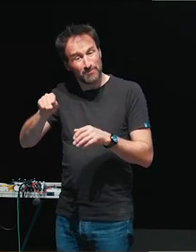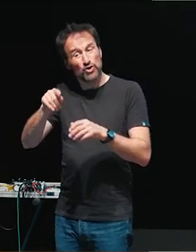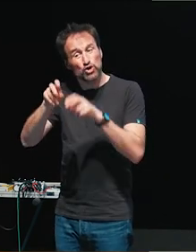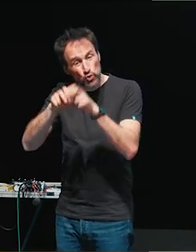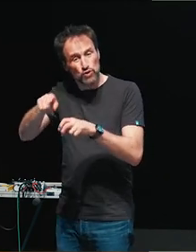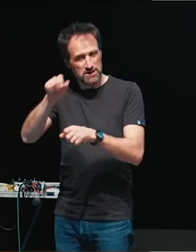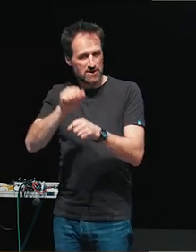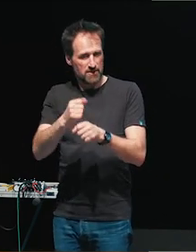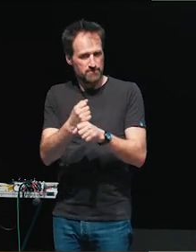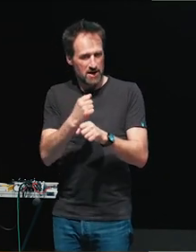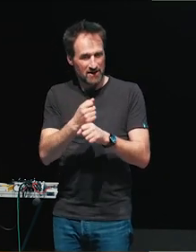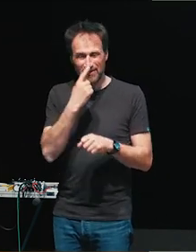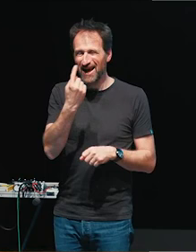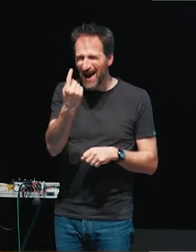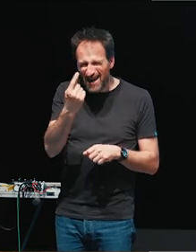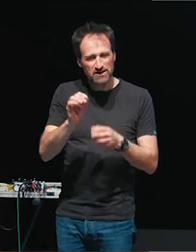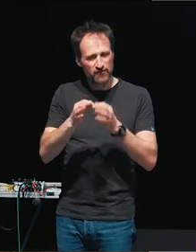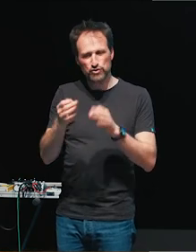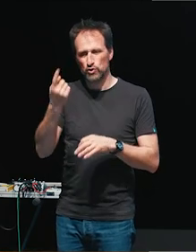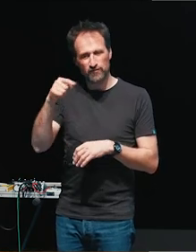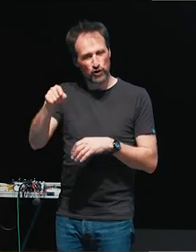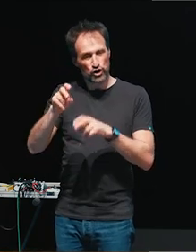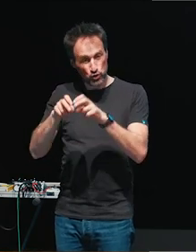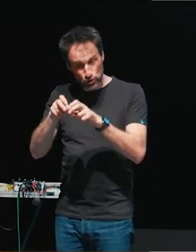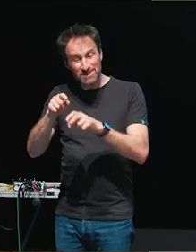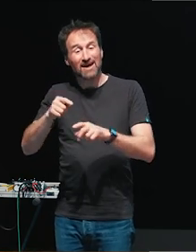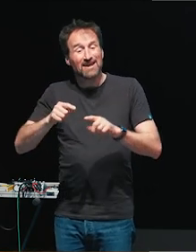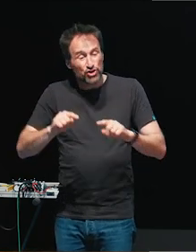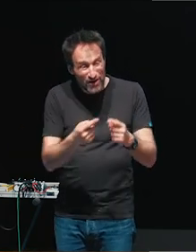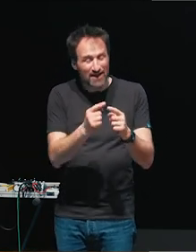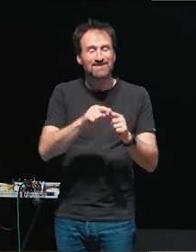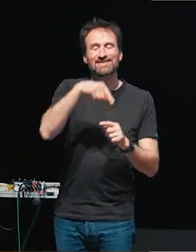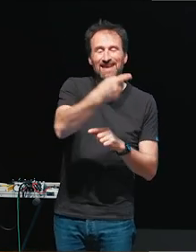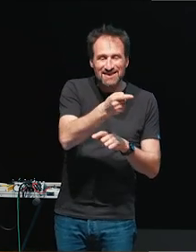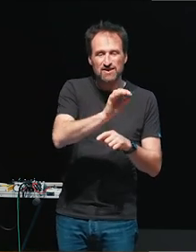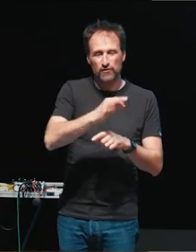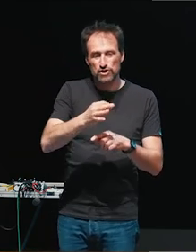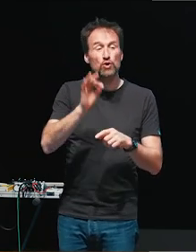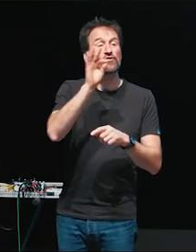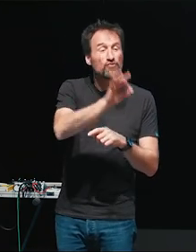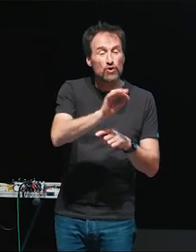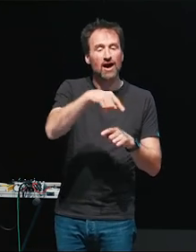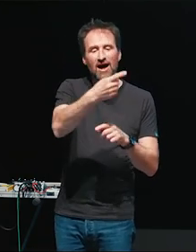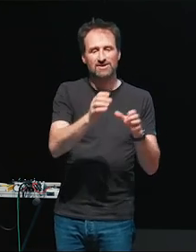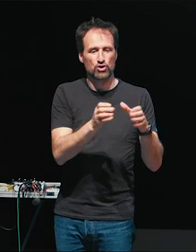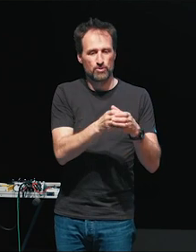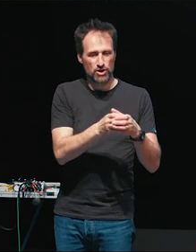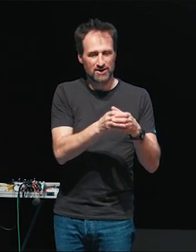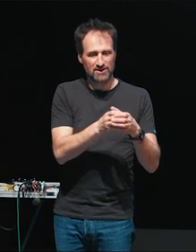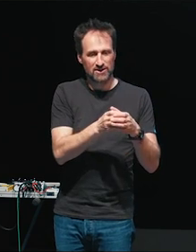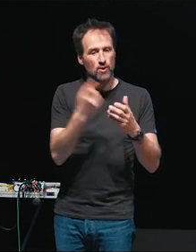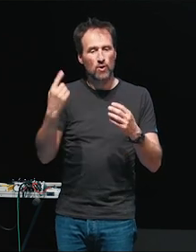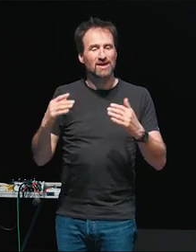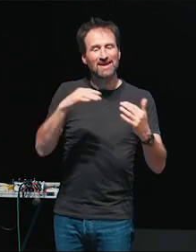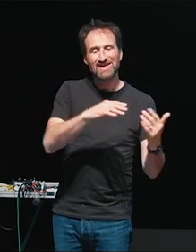a single function of the user, which triggers another function for another component, all those interplay of logic is